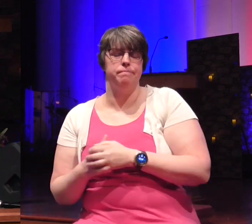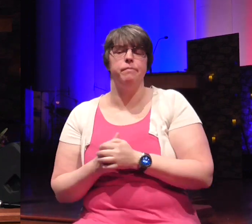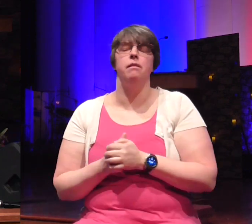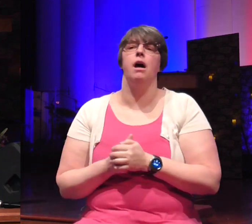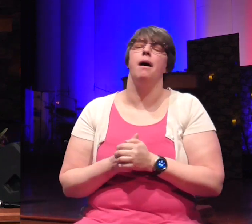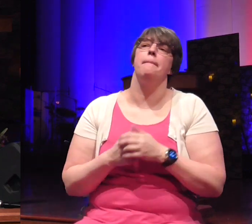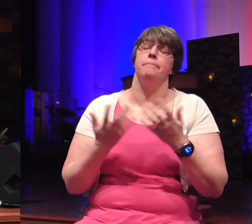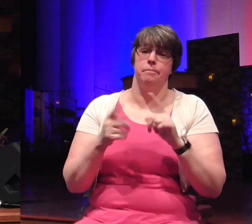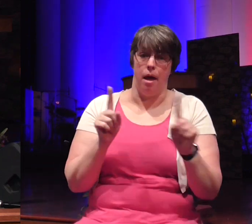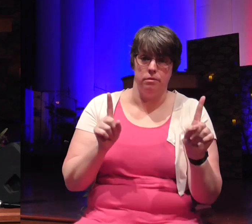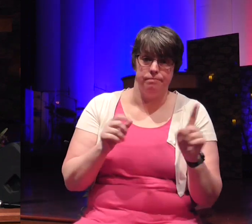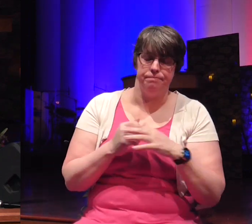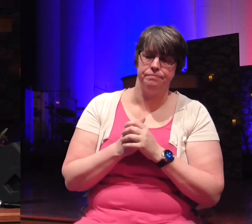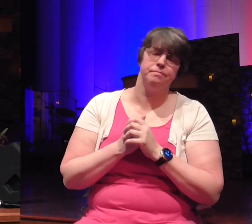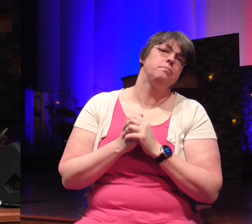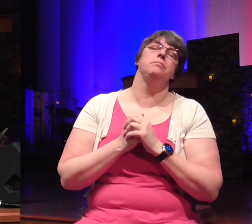Nonetheless,